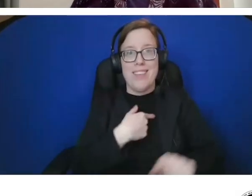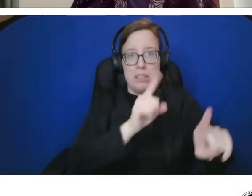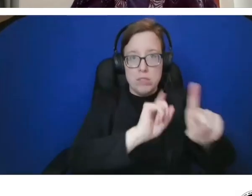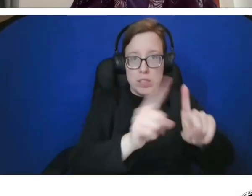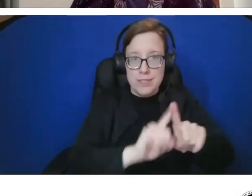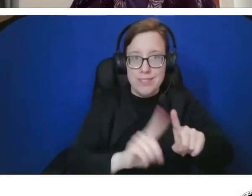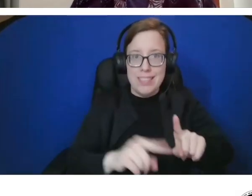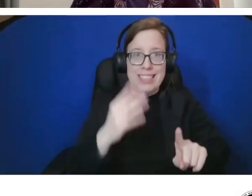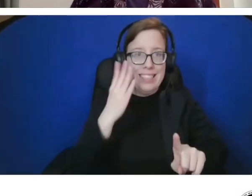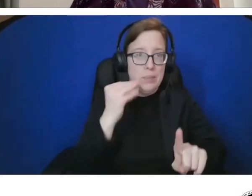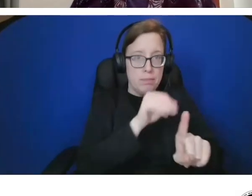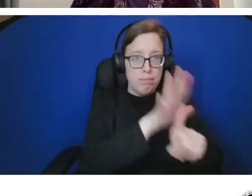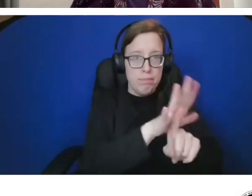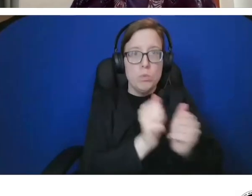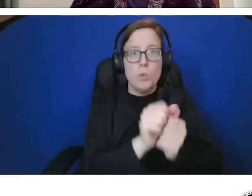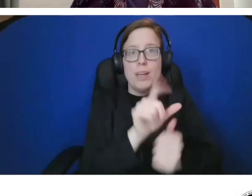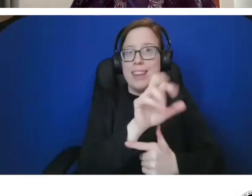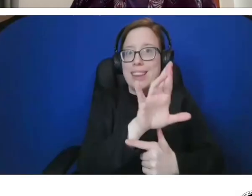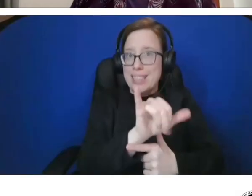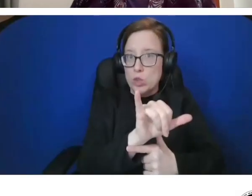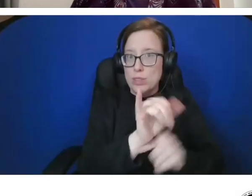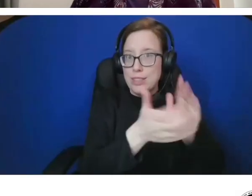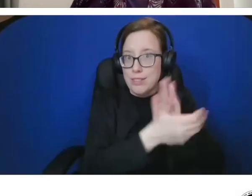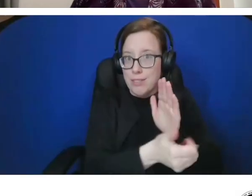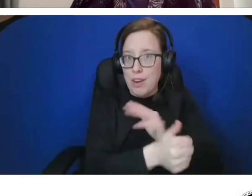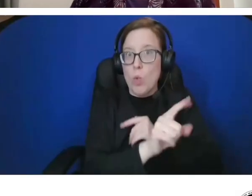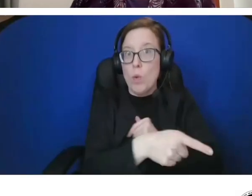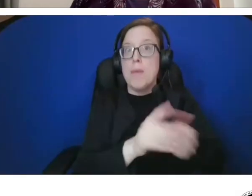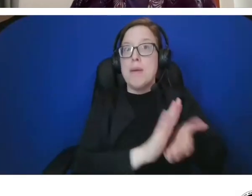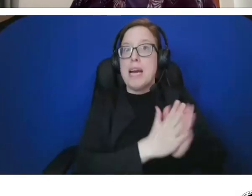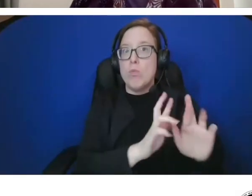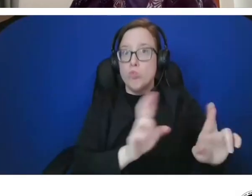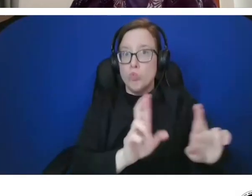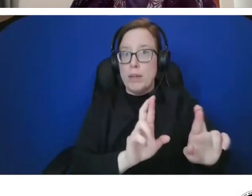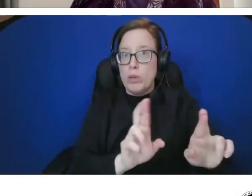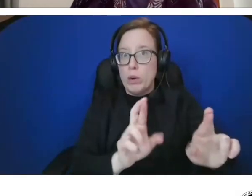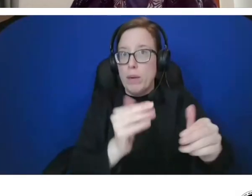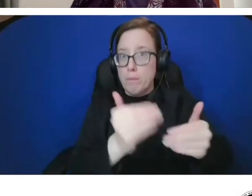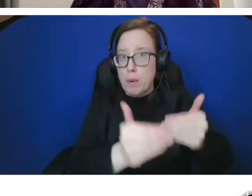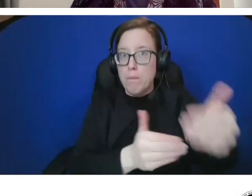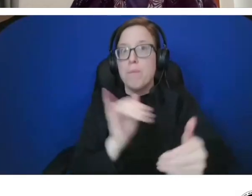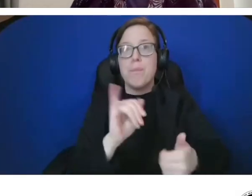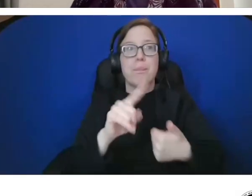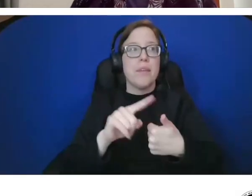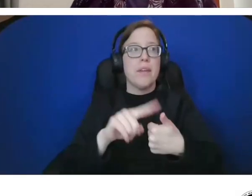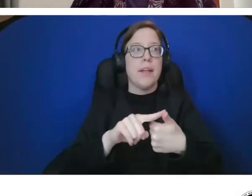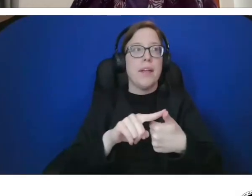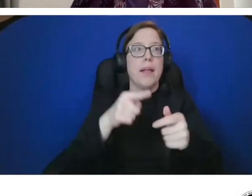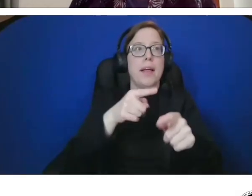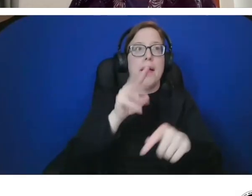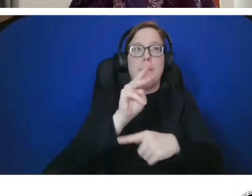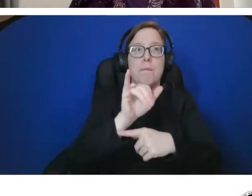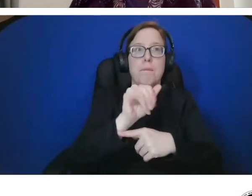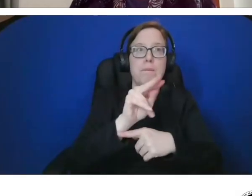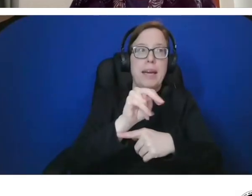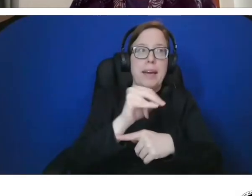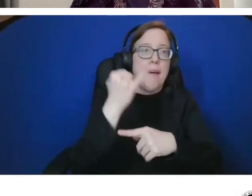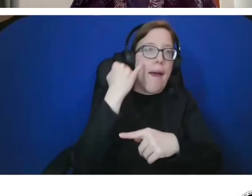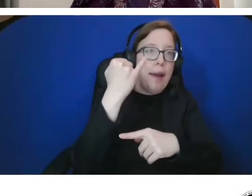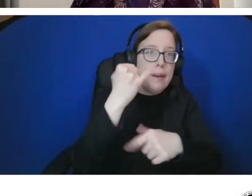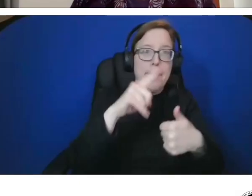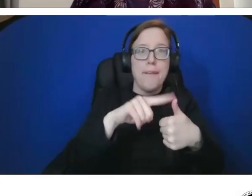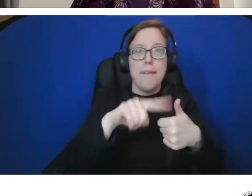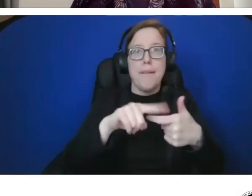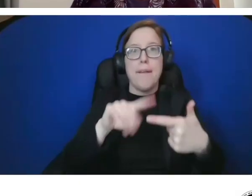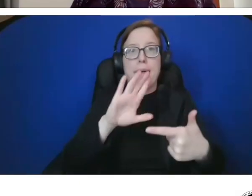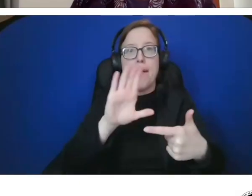of experiences with literacy skills as they become ready. So ideas like the main point or main idea